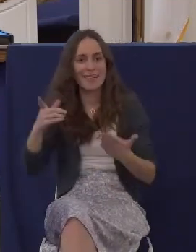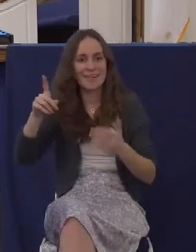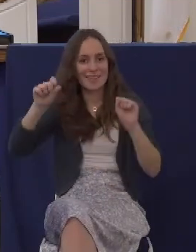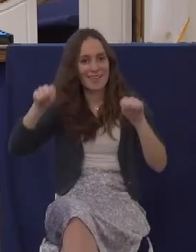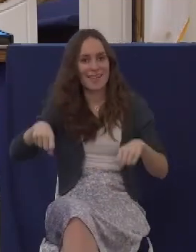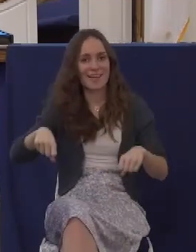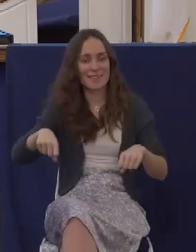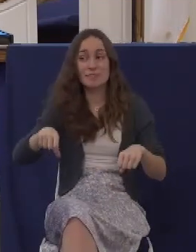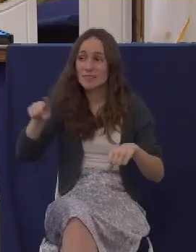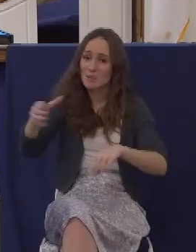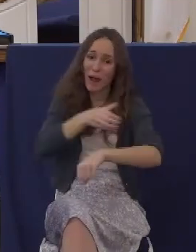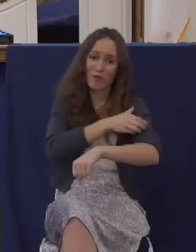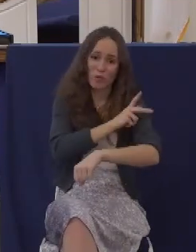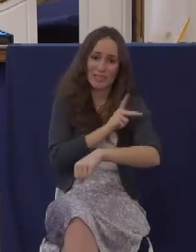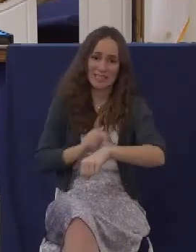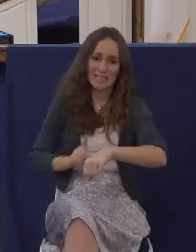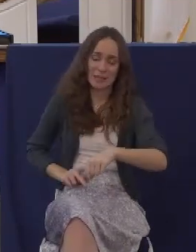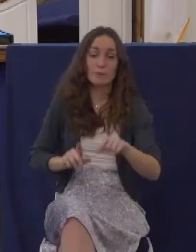your father.